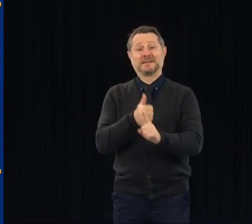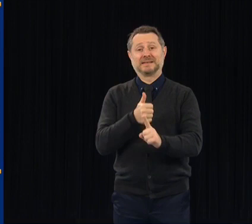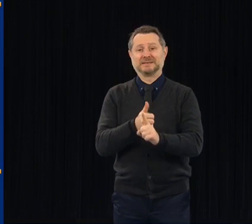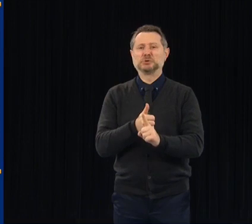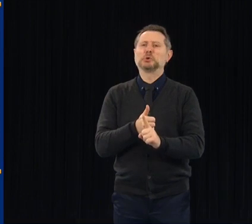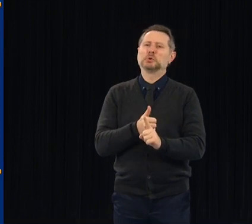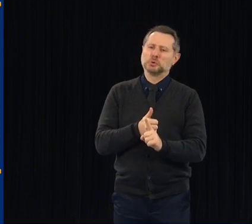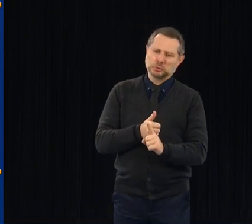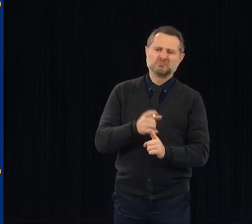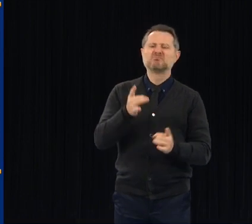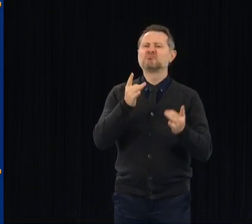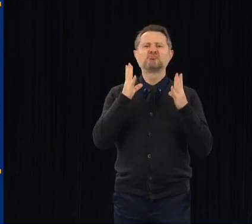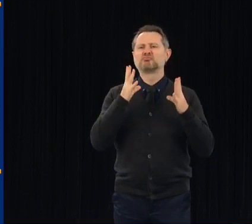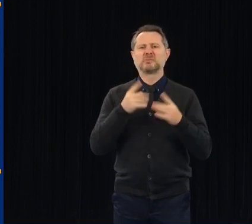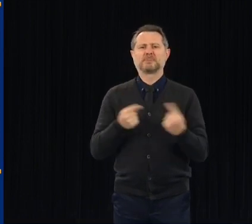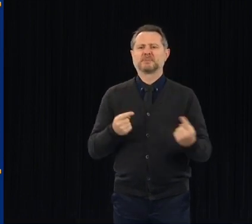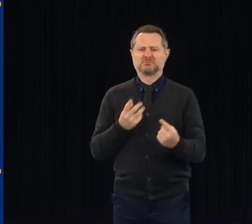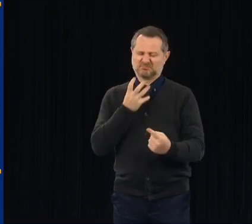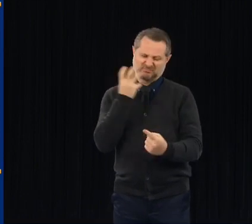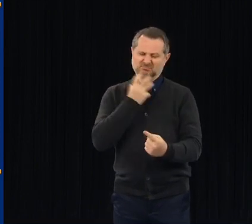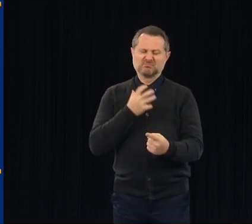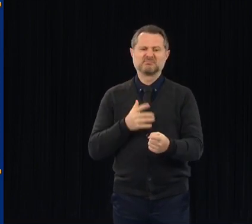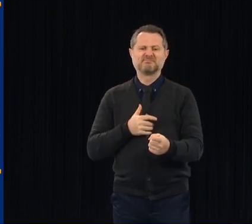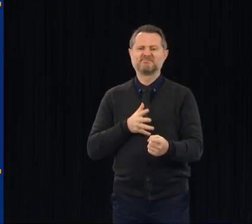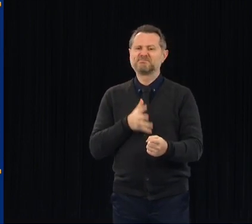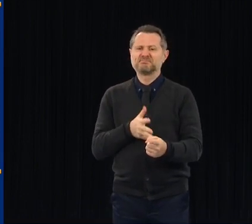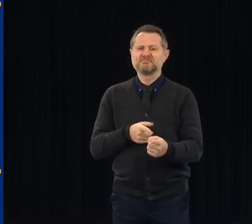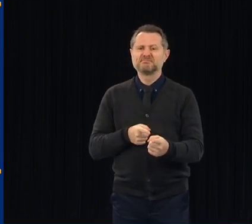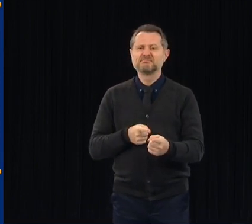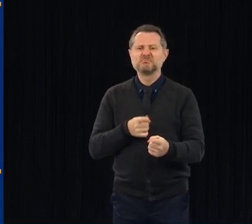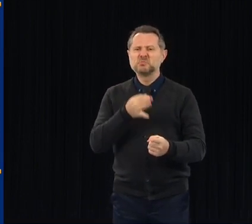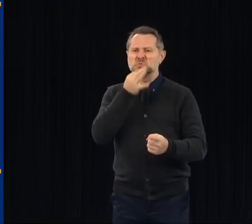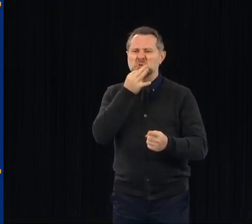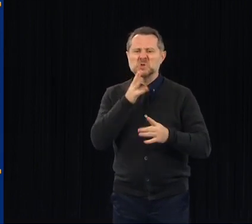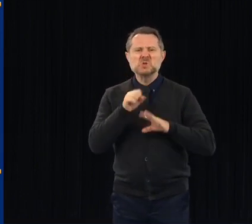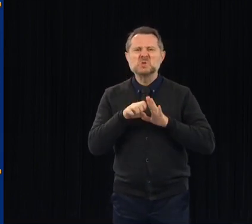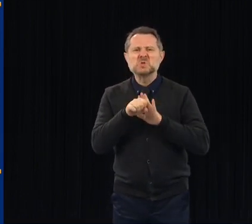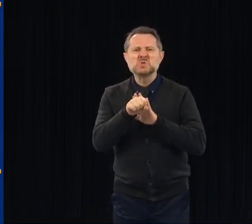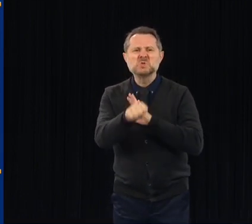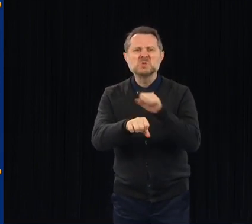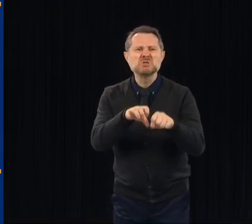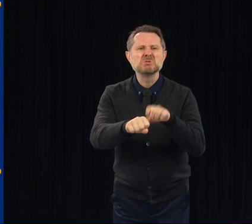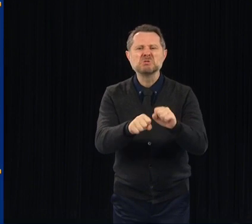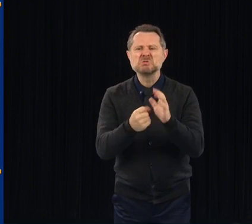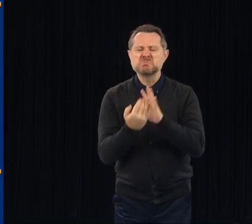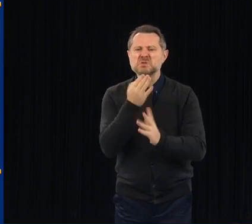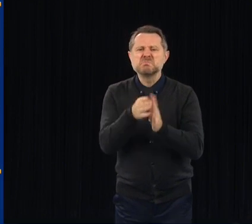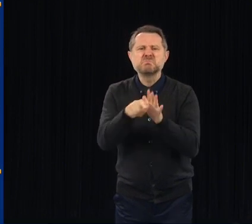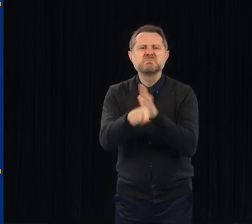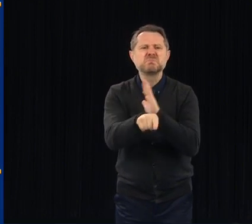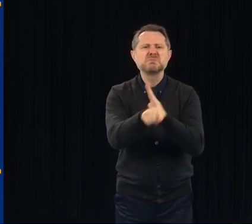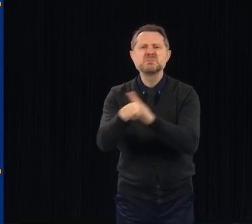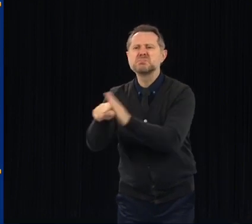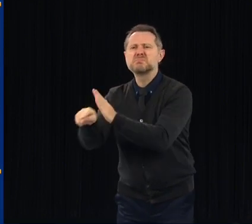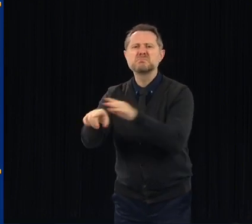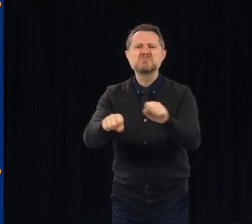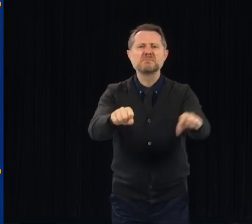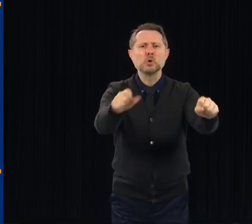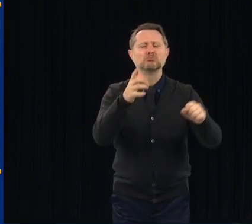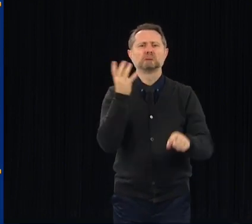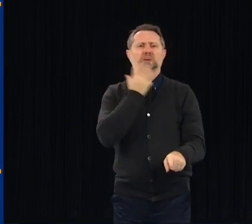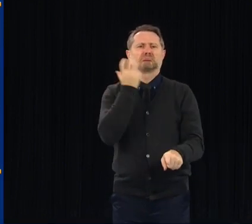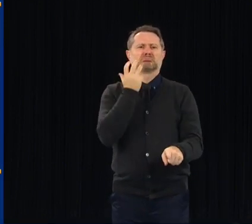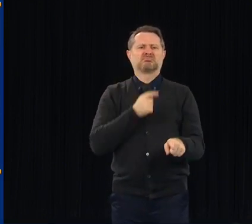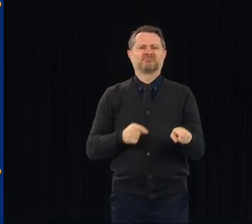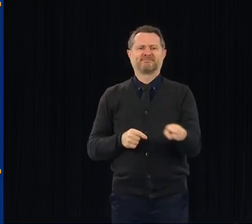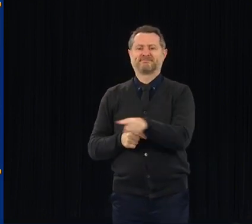is truly vicious and effective at what the virus does. It's an effective killer. People who are